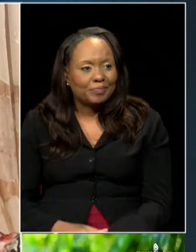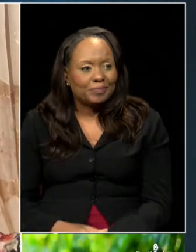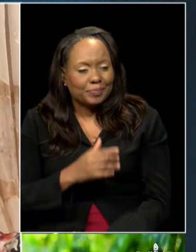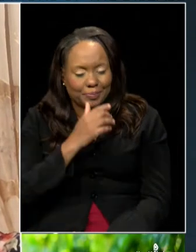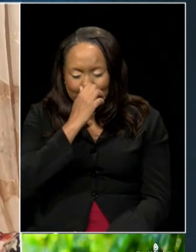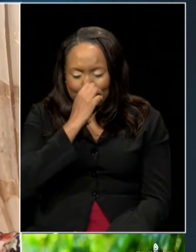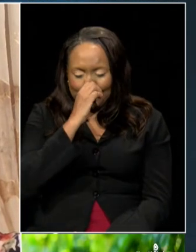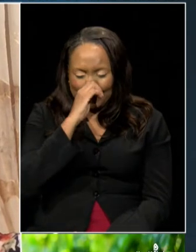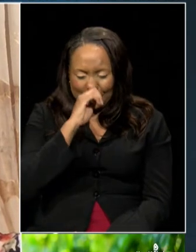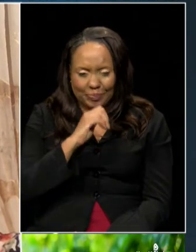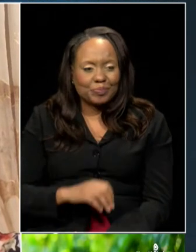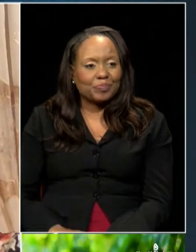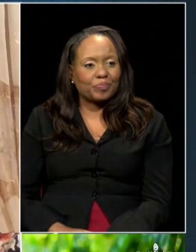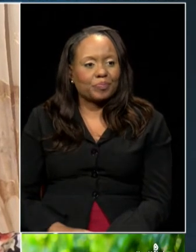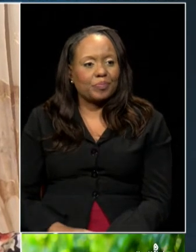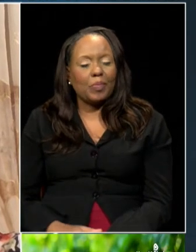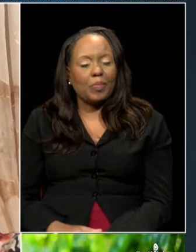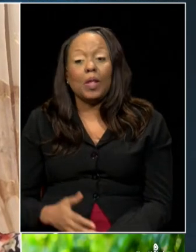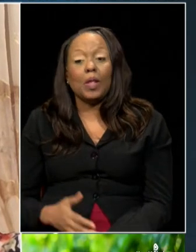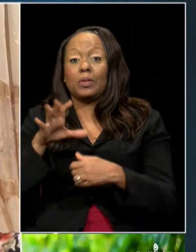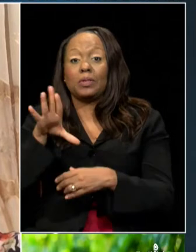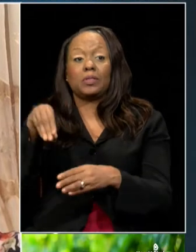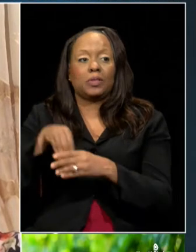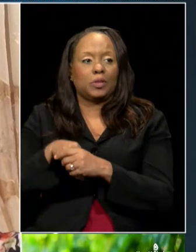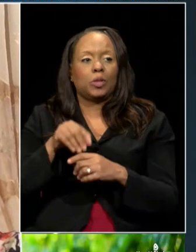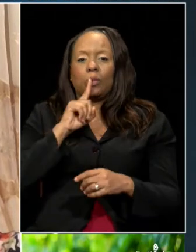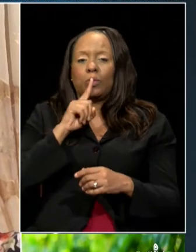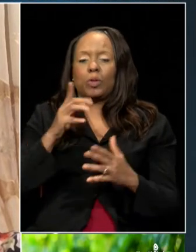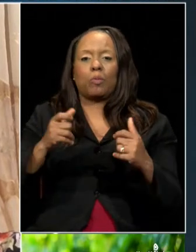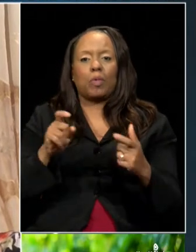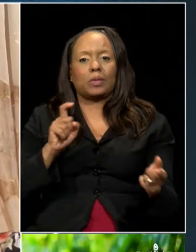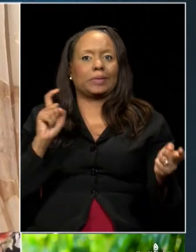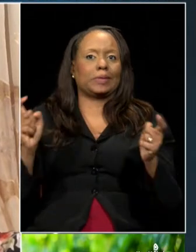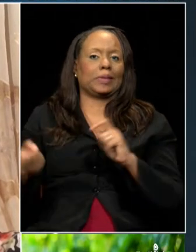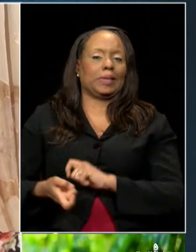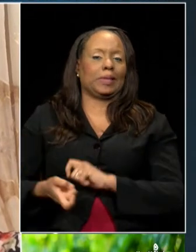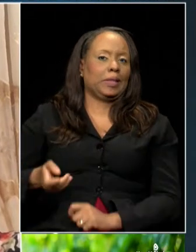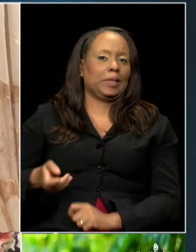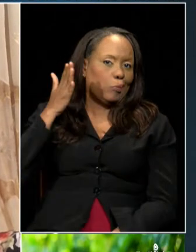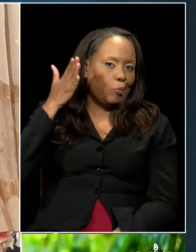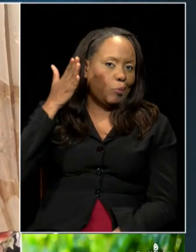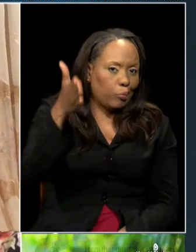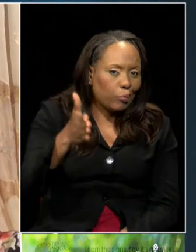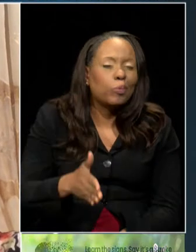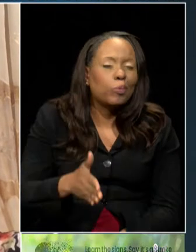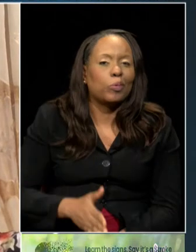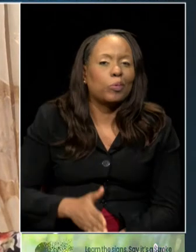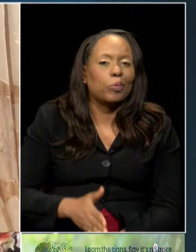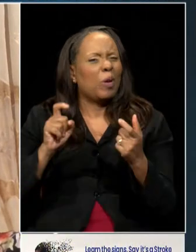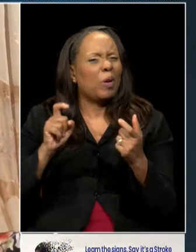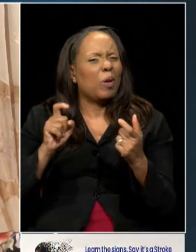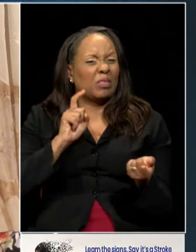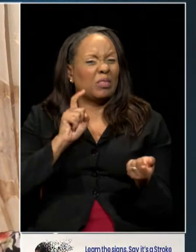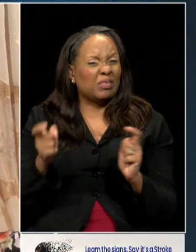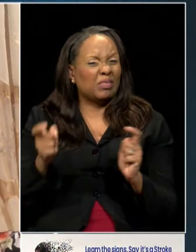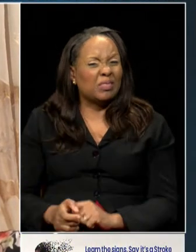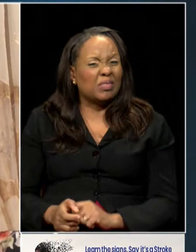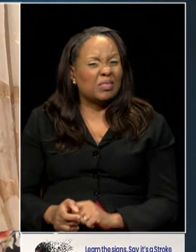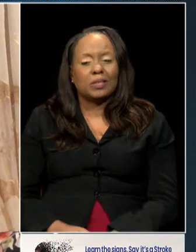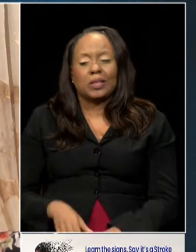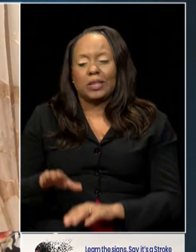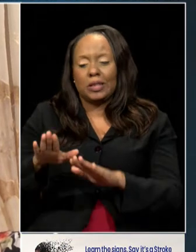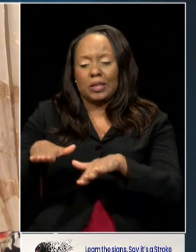as possible if we're looking to see real change in the long term, if we're talking about really beating